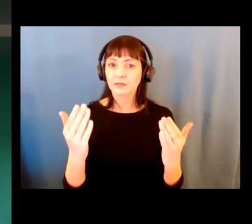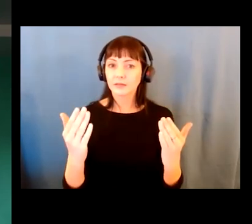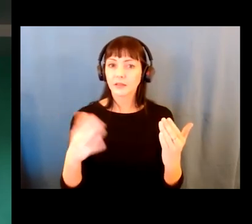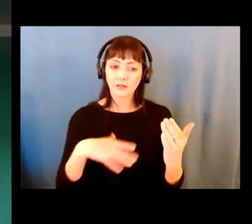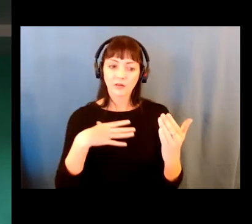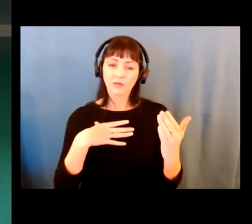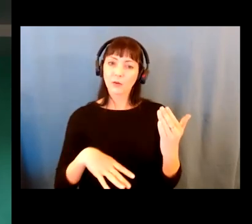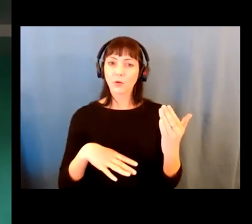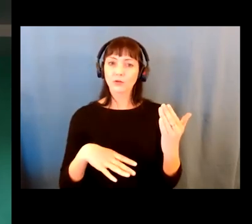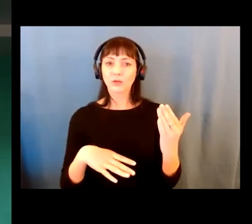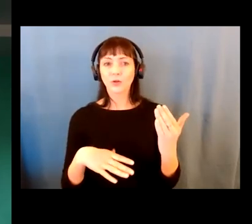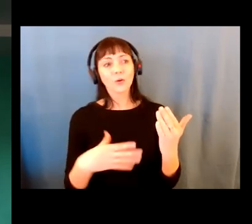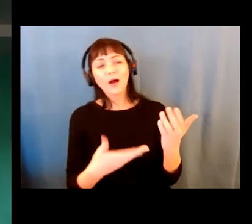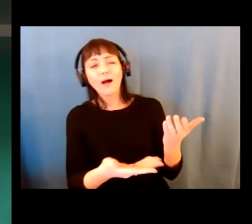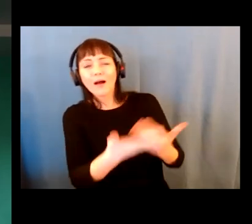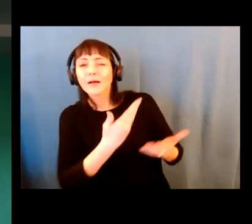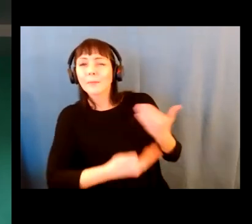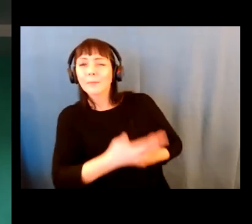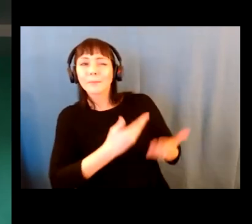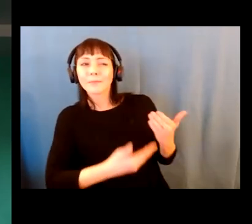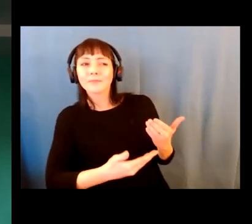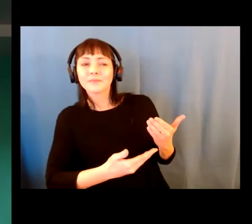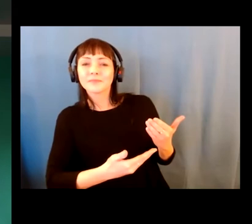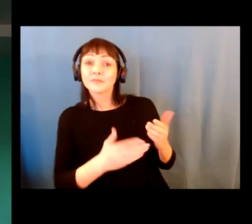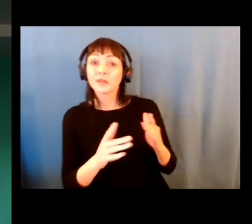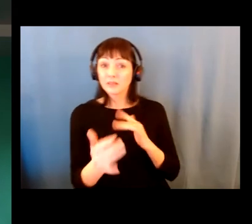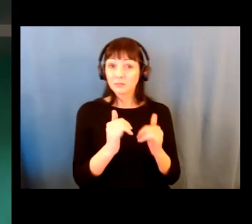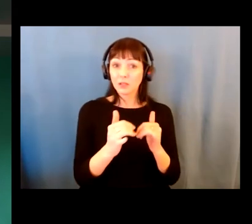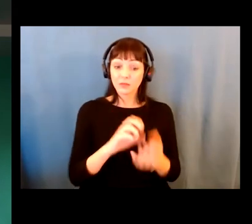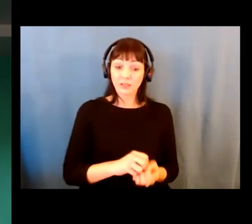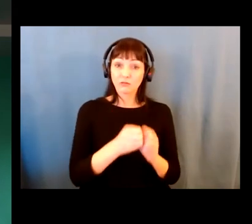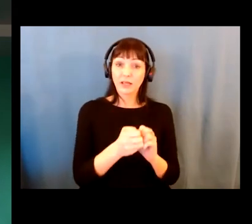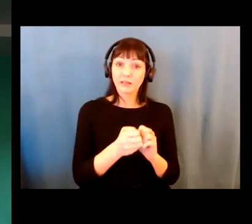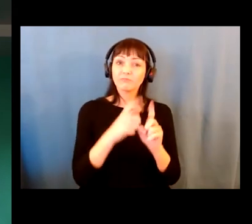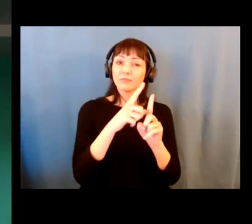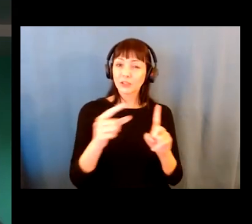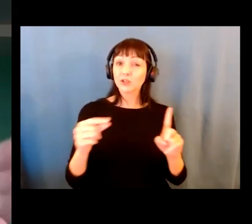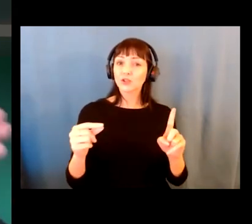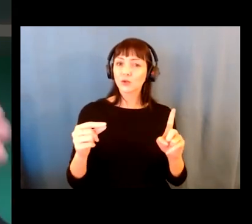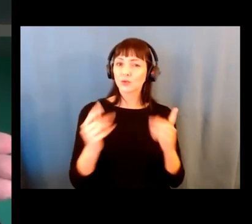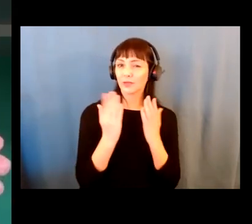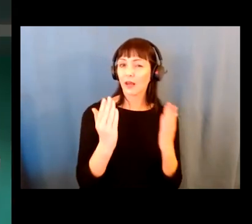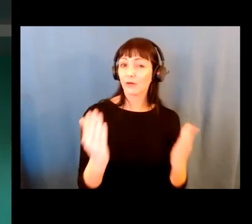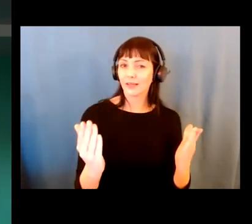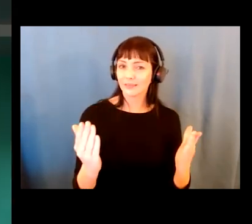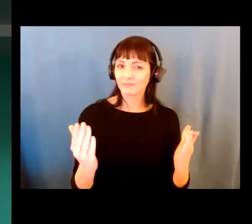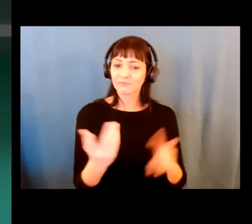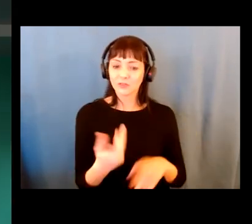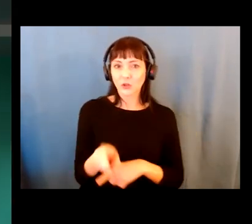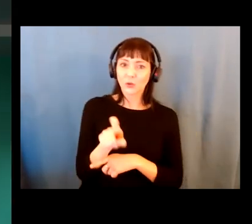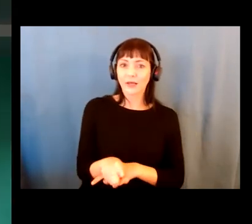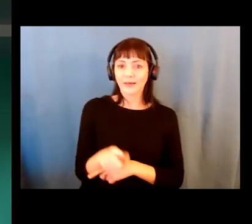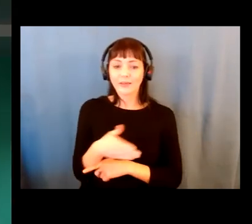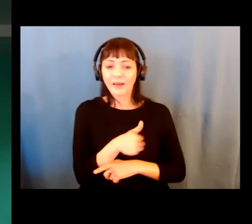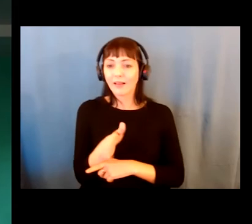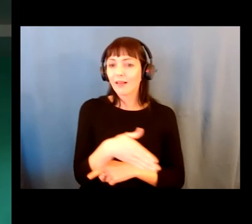appeal, and then they'll put their exhibitions into a digital format. But that digital format, you know, they're pretending, they're just trying